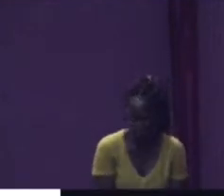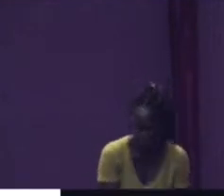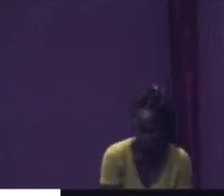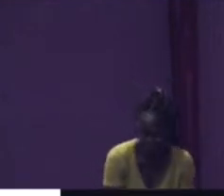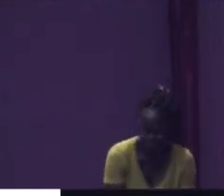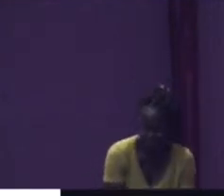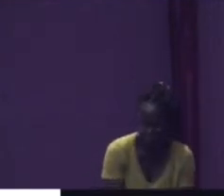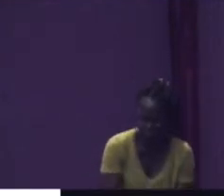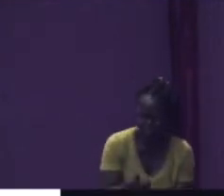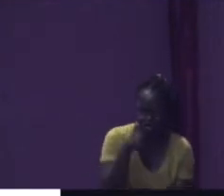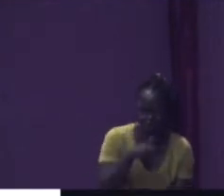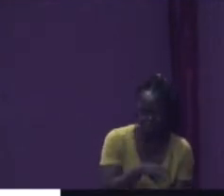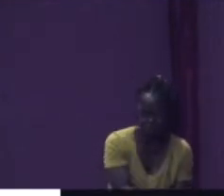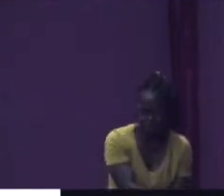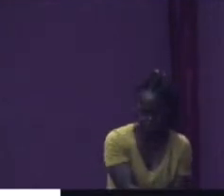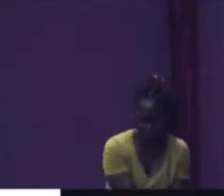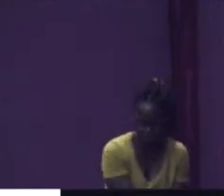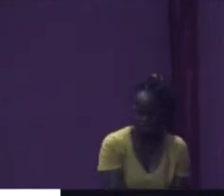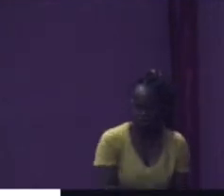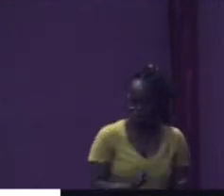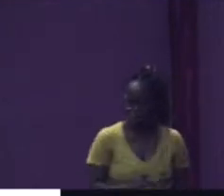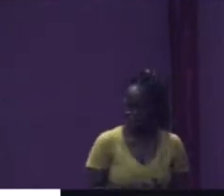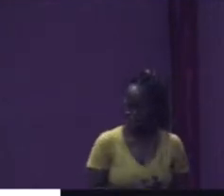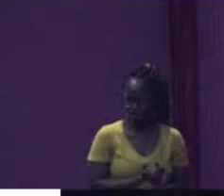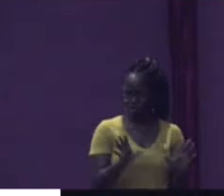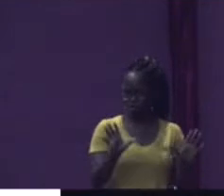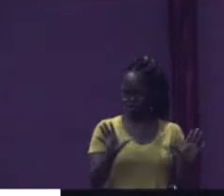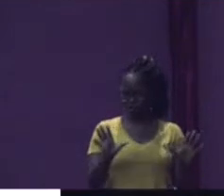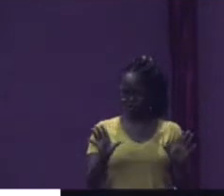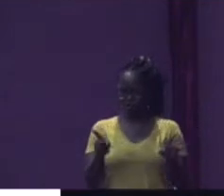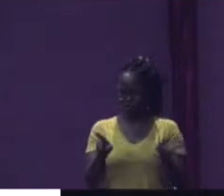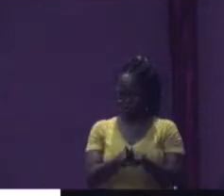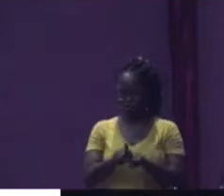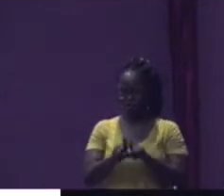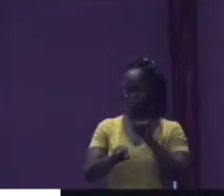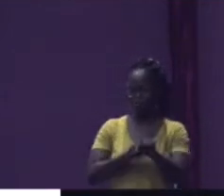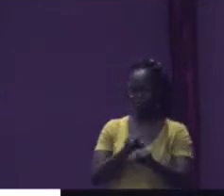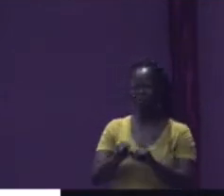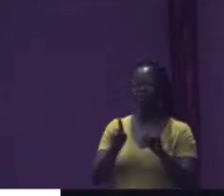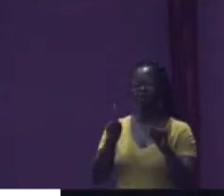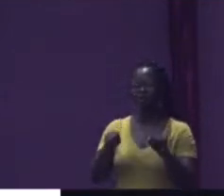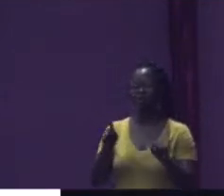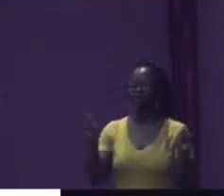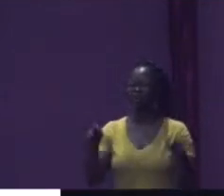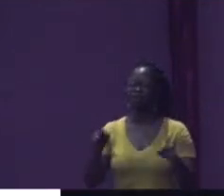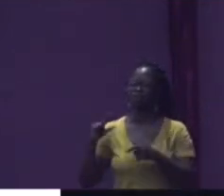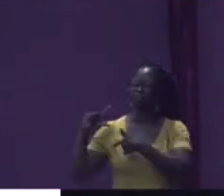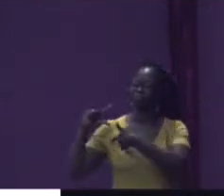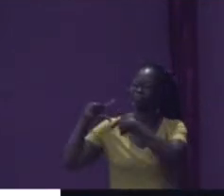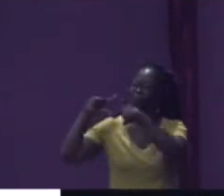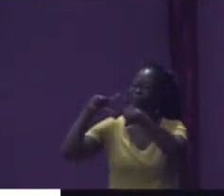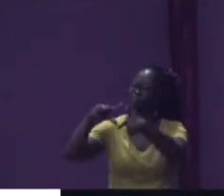have a semi-vertical position, and that's a common traditional position too.